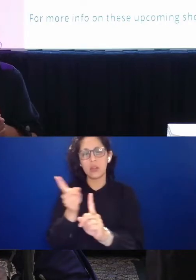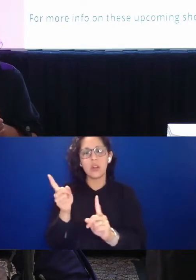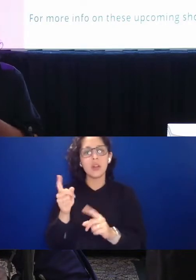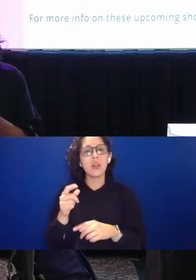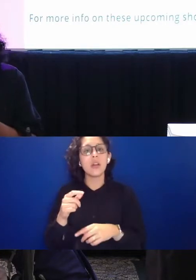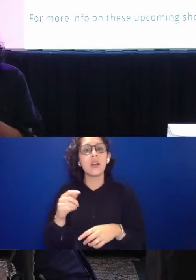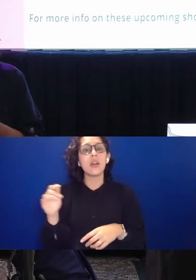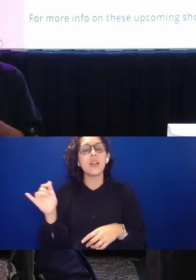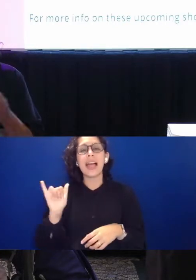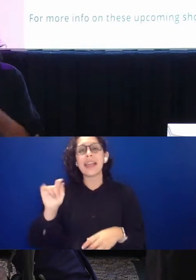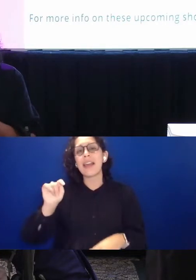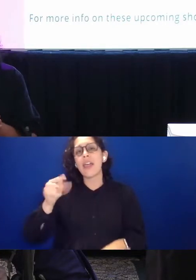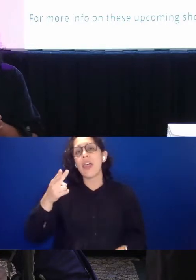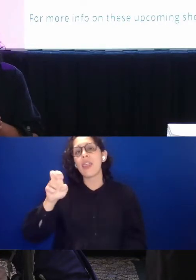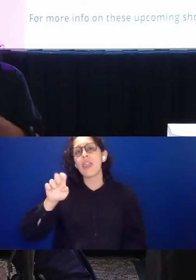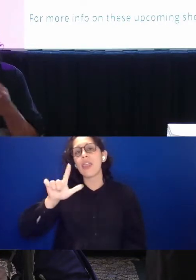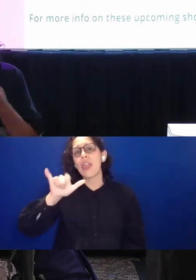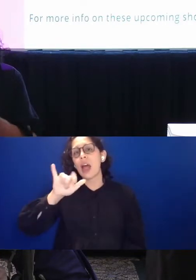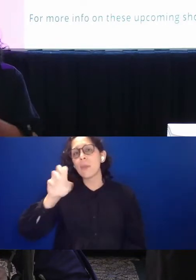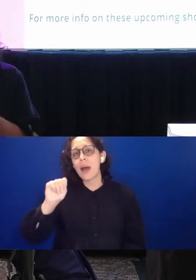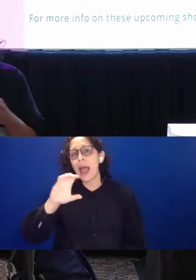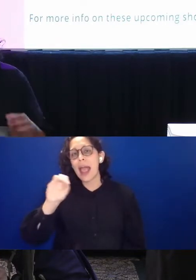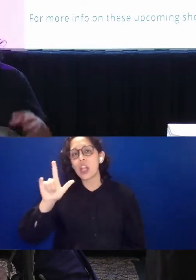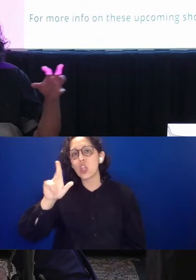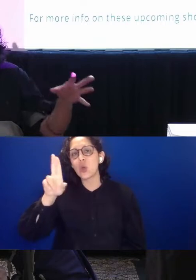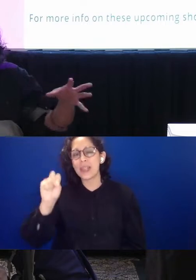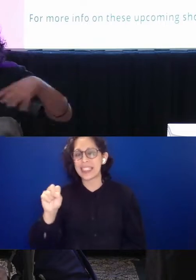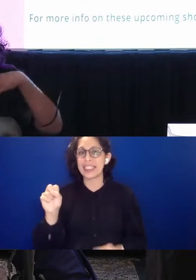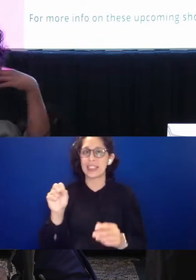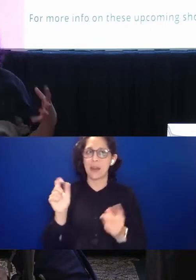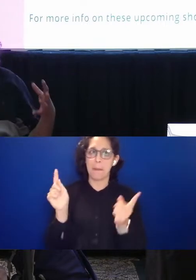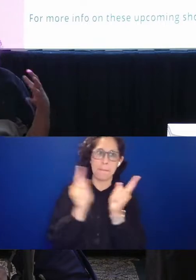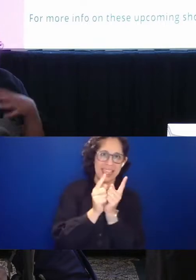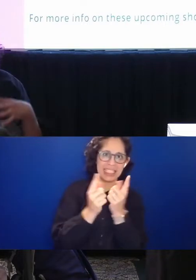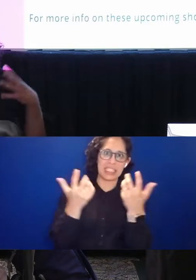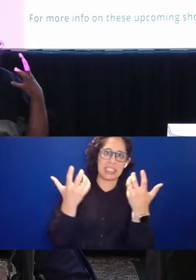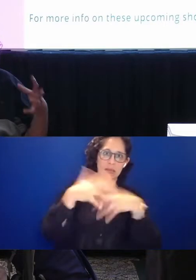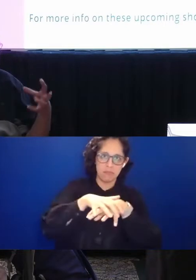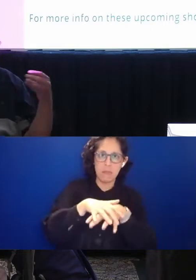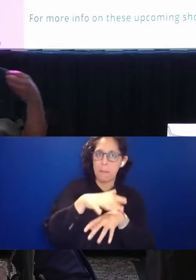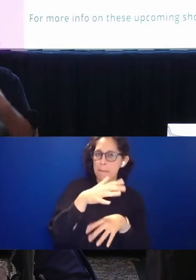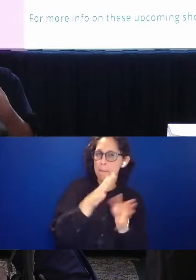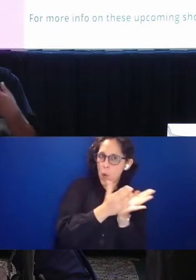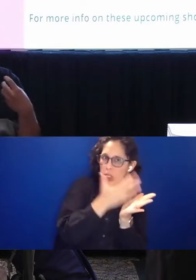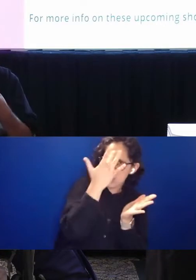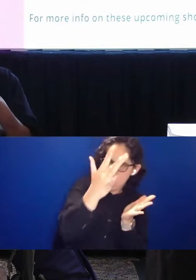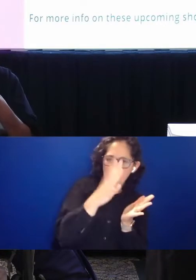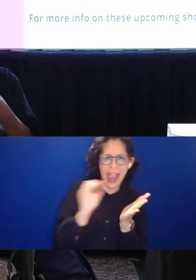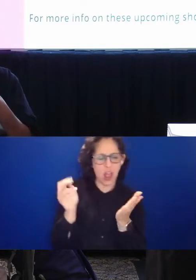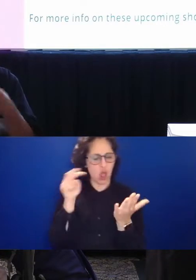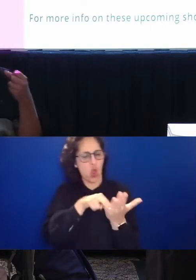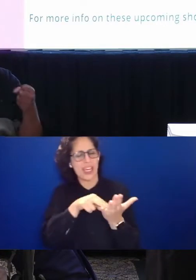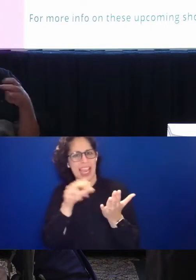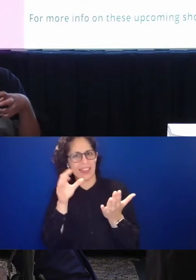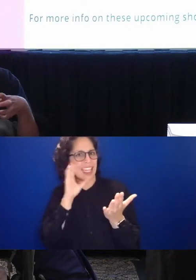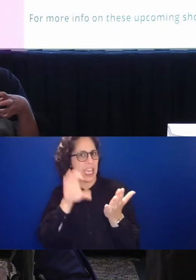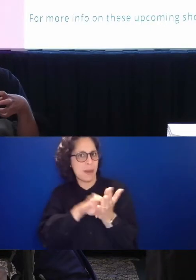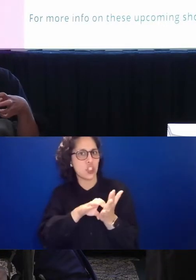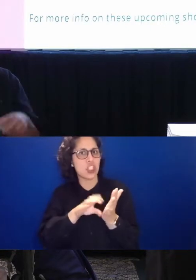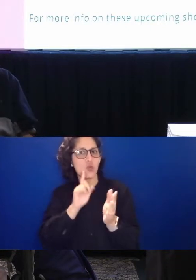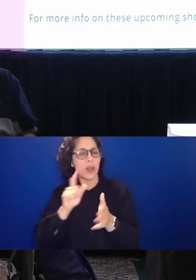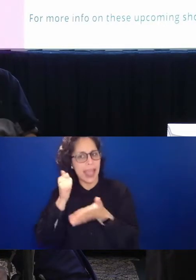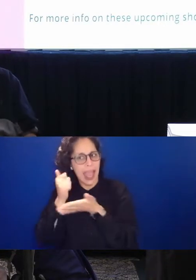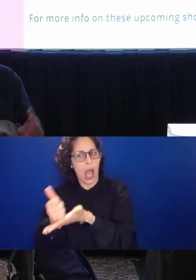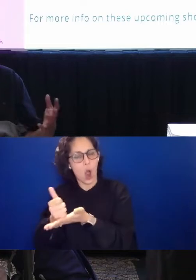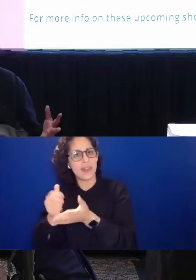Louise meets Booksmart meets, like, whatever. And looking at those images really helped the designers have some shared